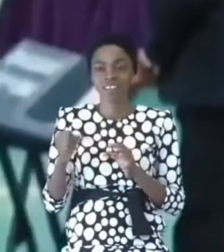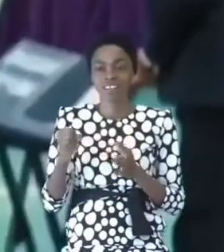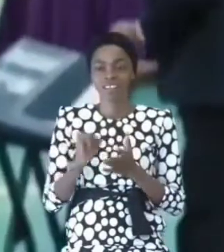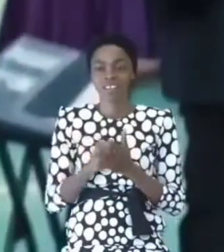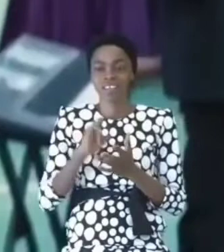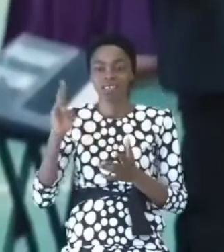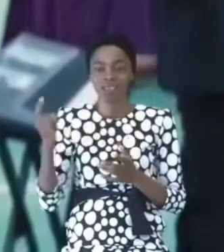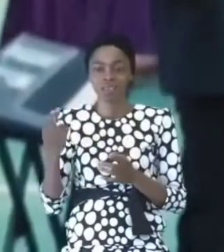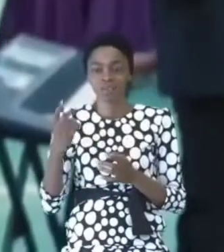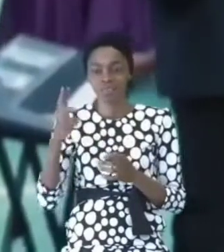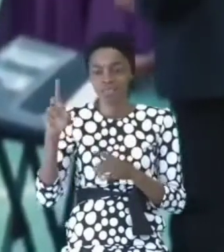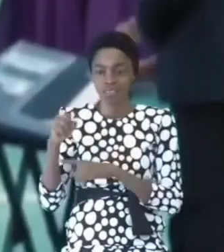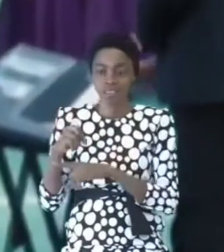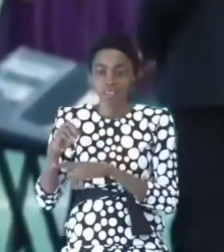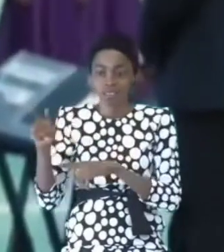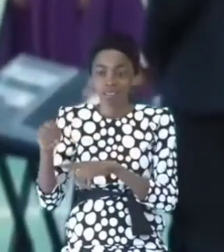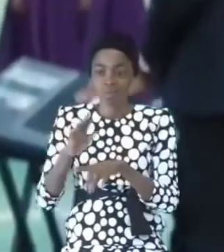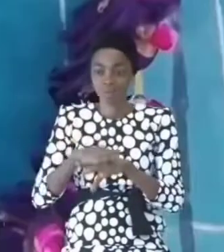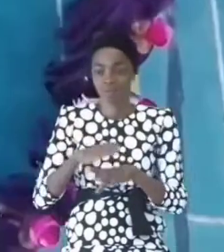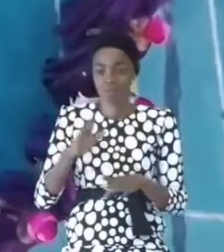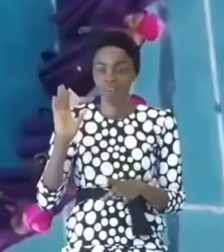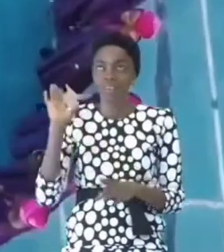And use them on your